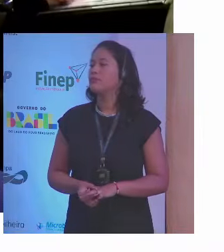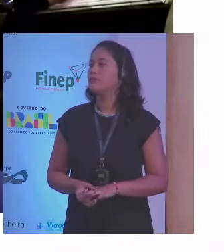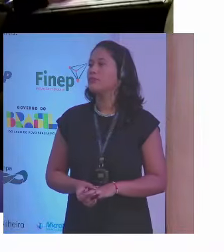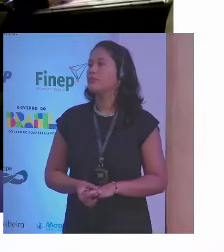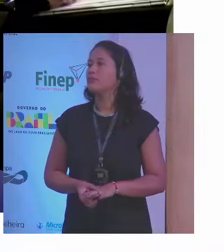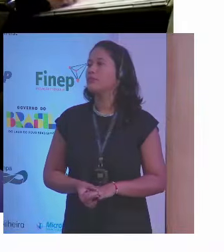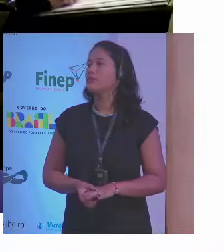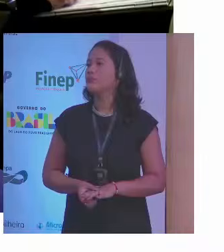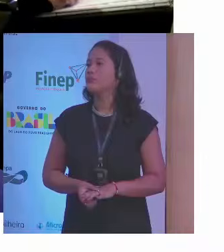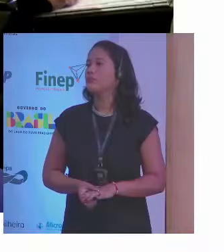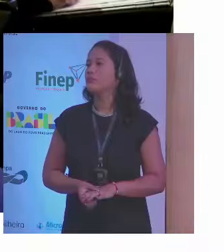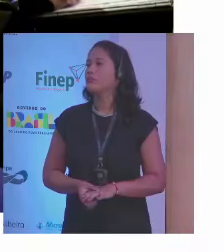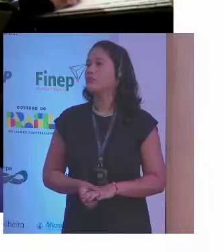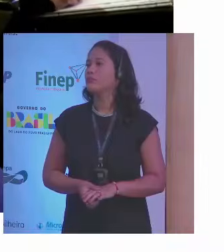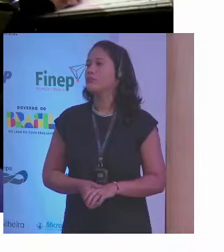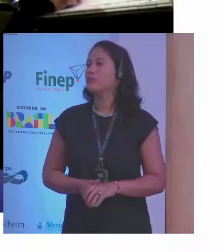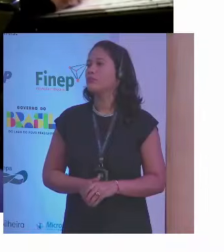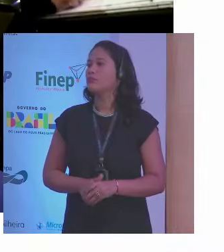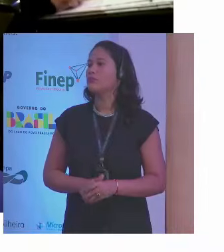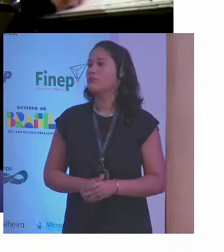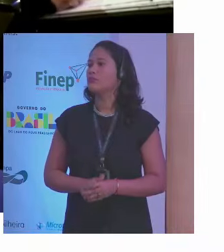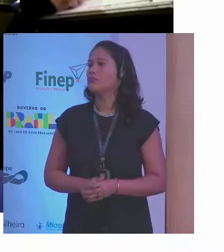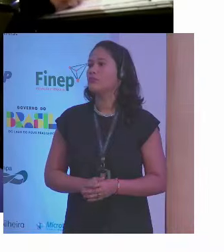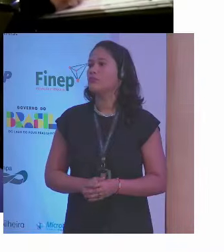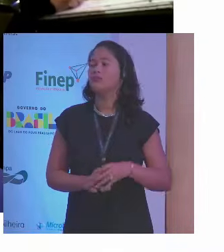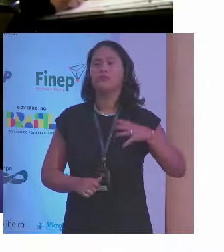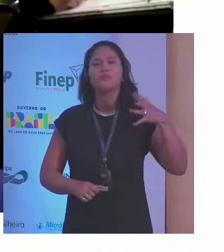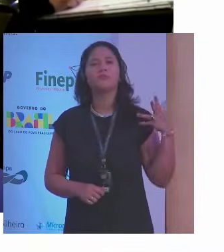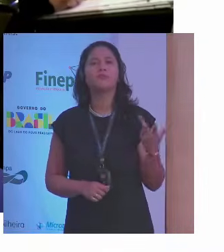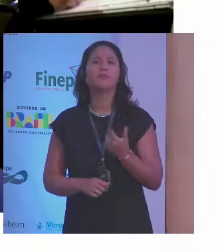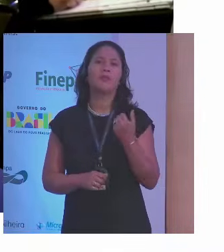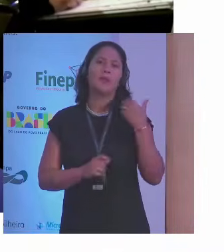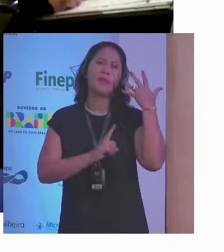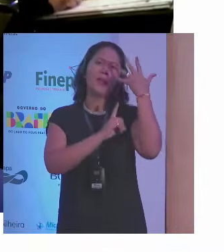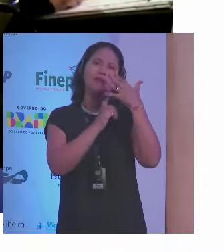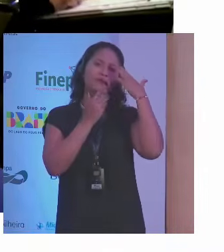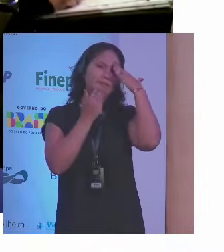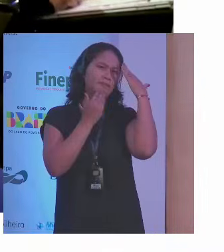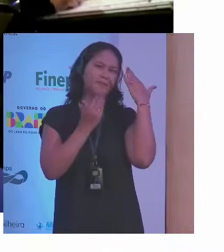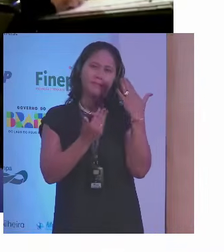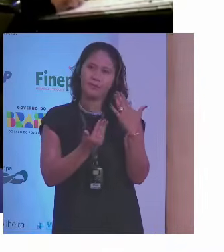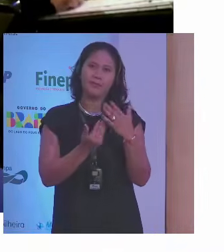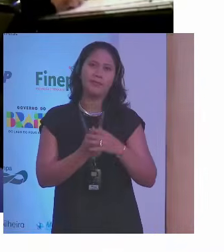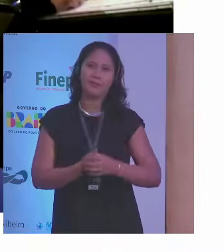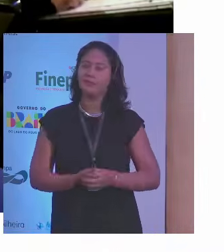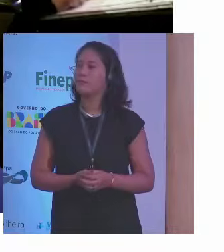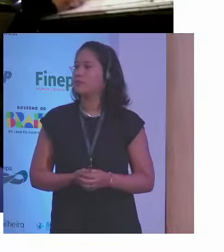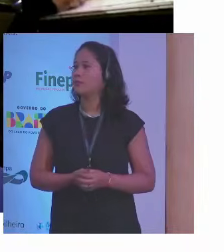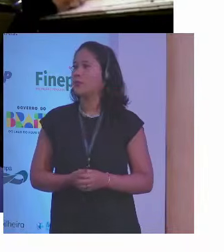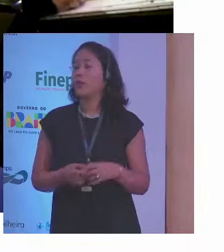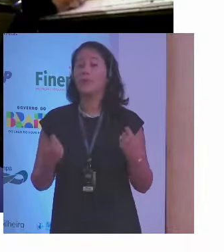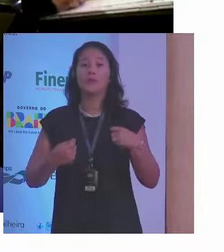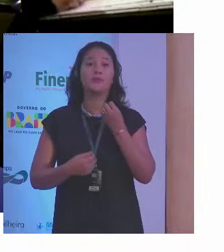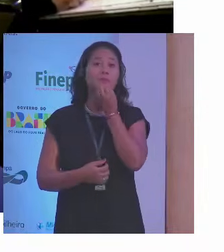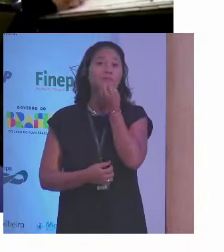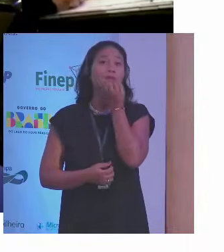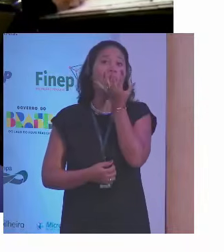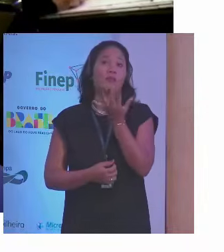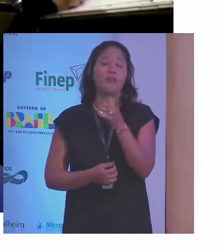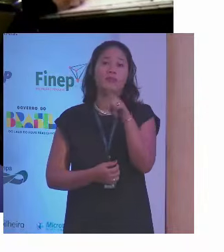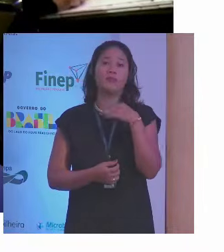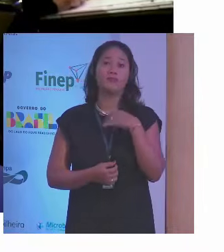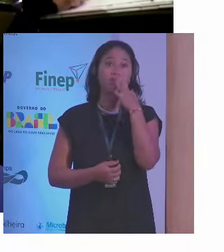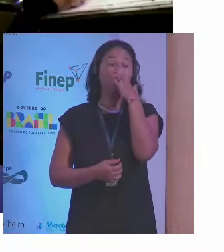Yes, thank you for this nice talk. And I must confess that I feel really